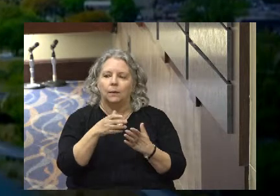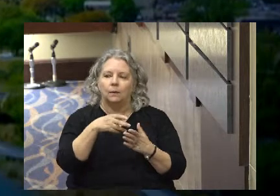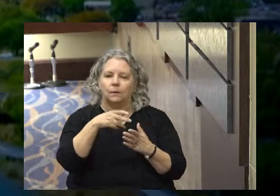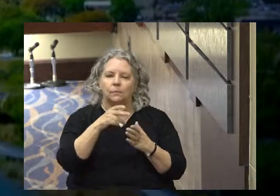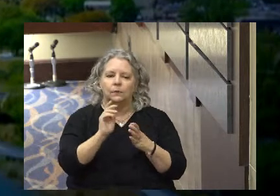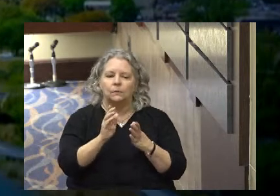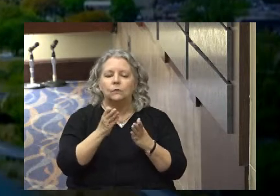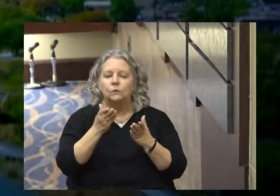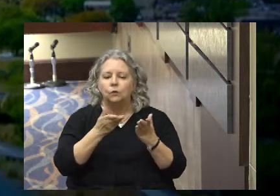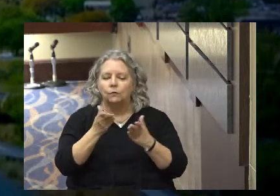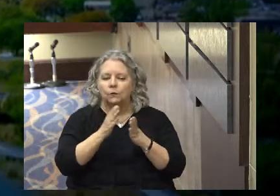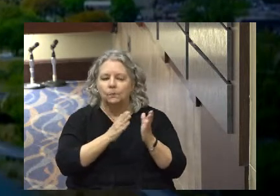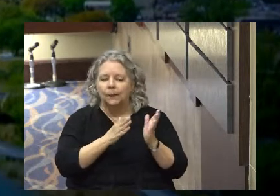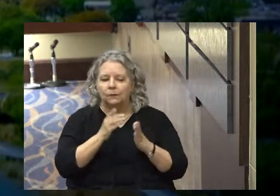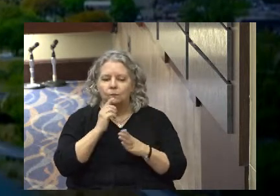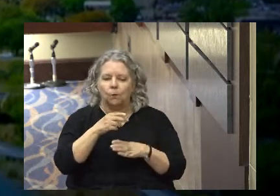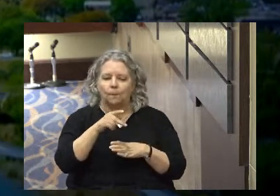2.